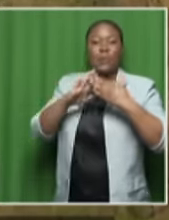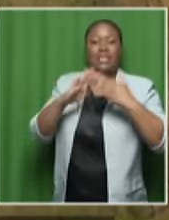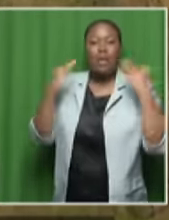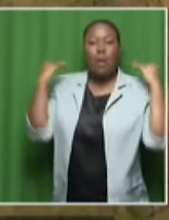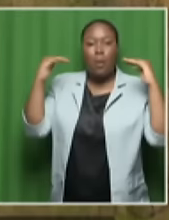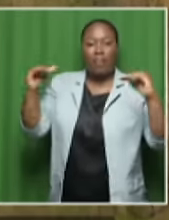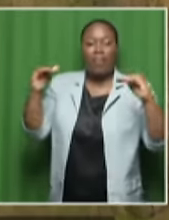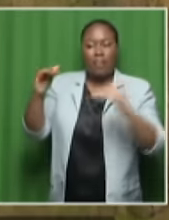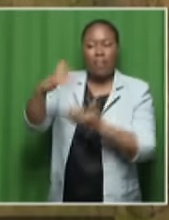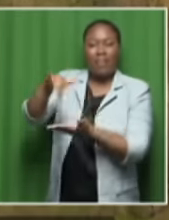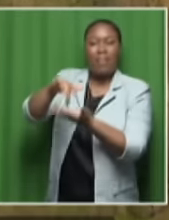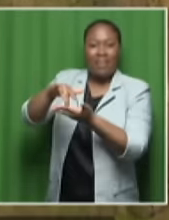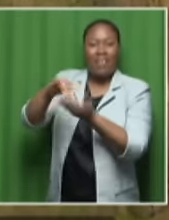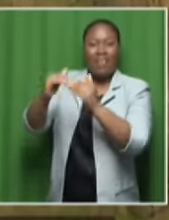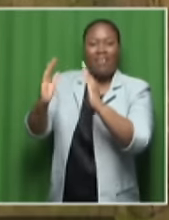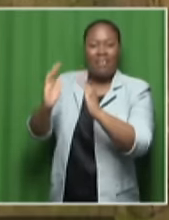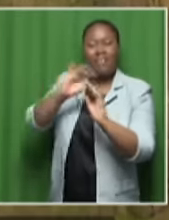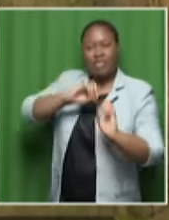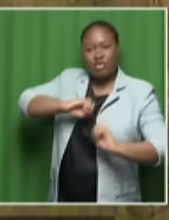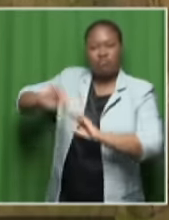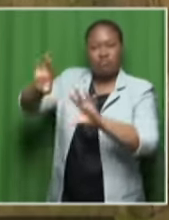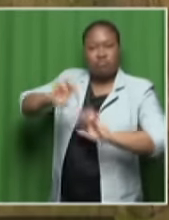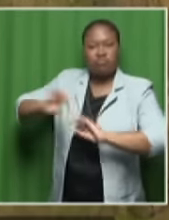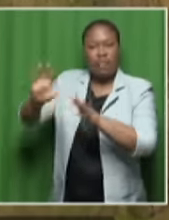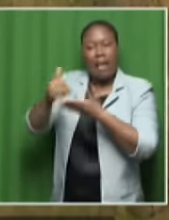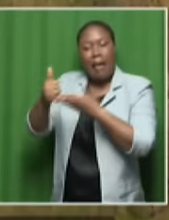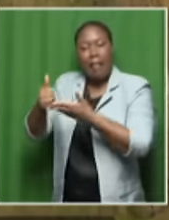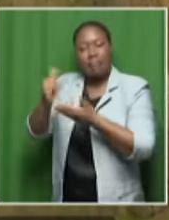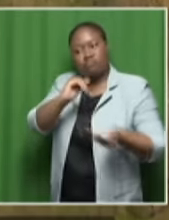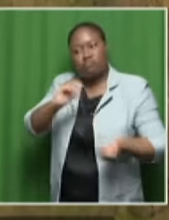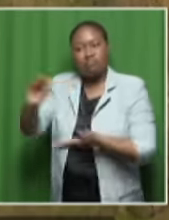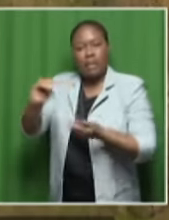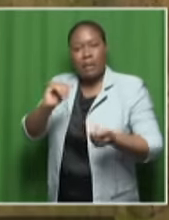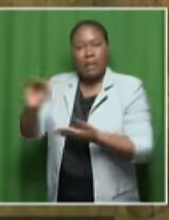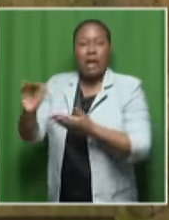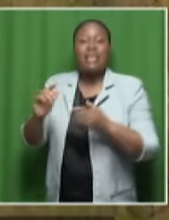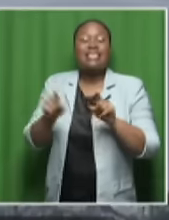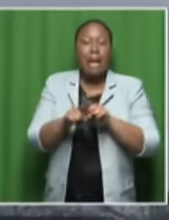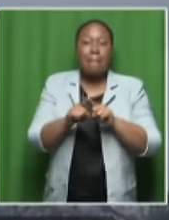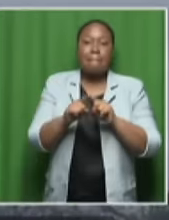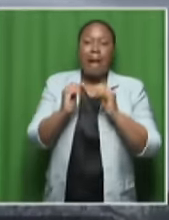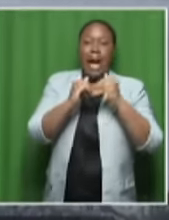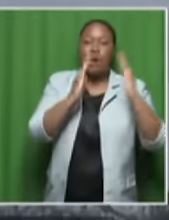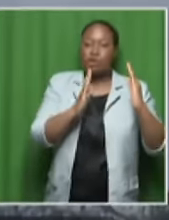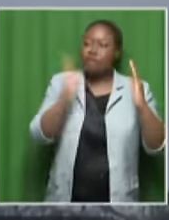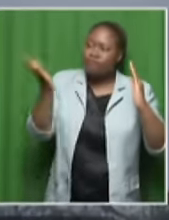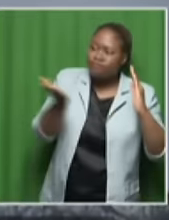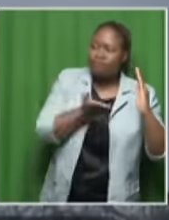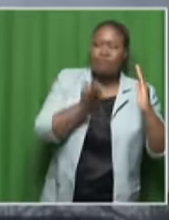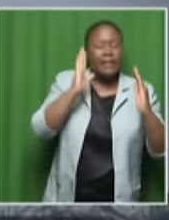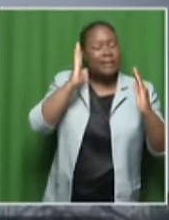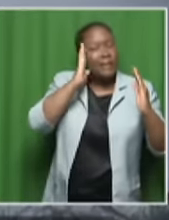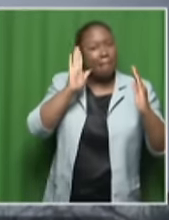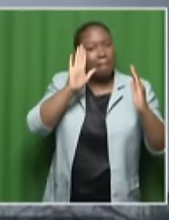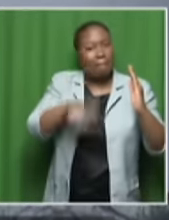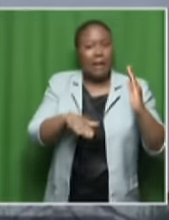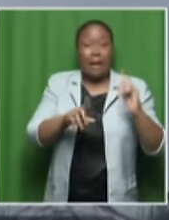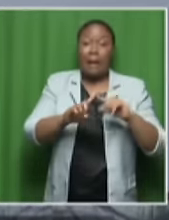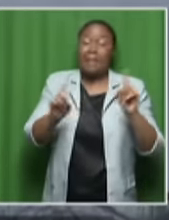as I explained, we've provided housing as well. But there isn't much you can do apart from support the